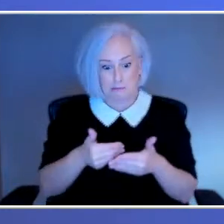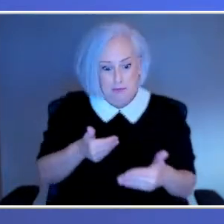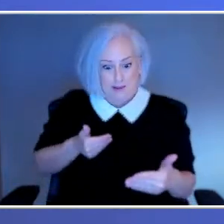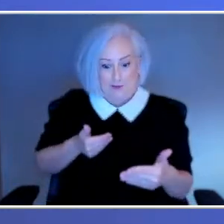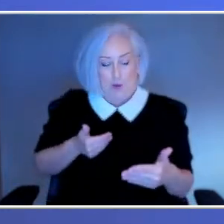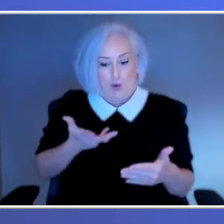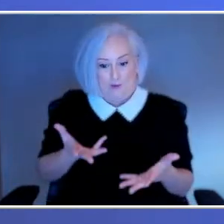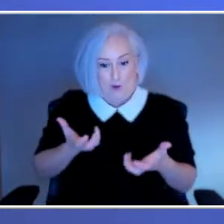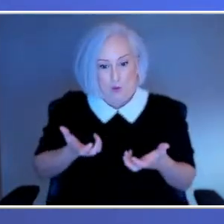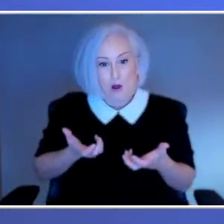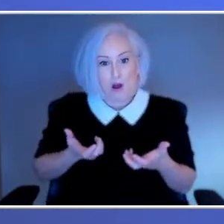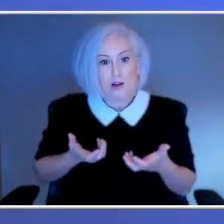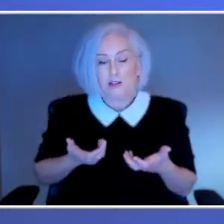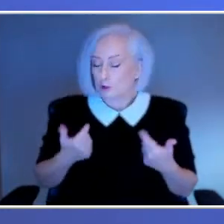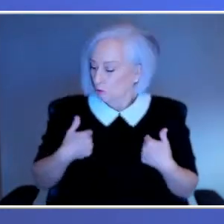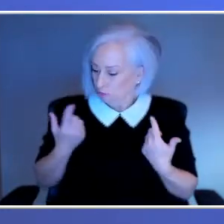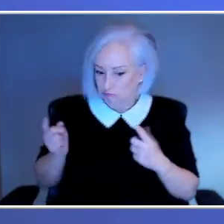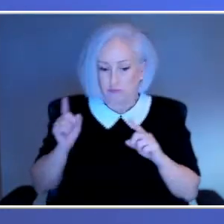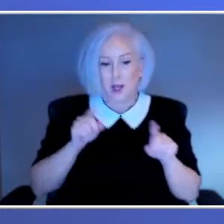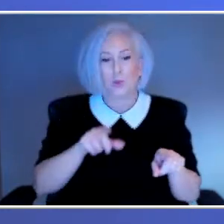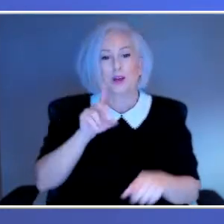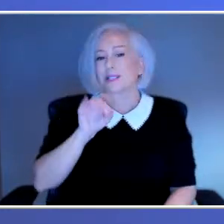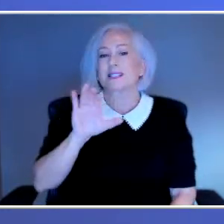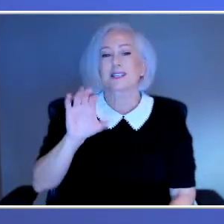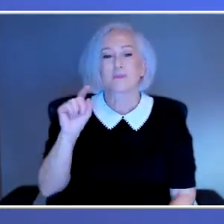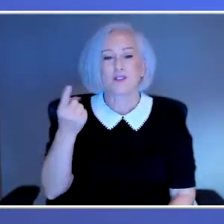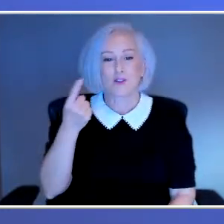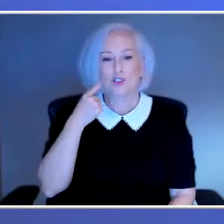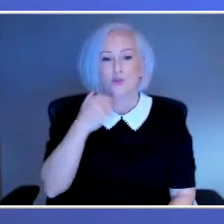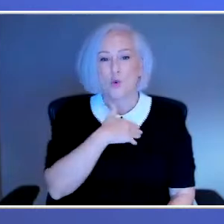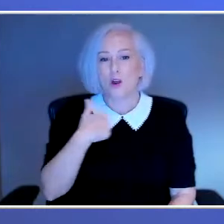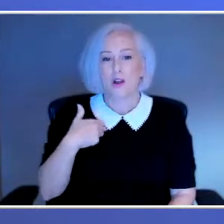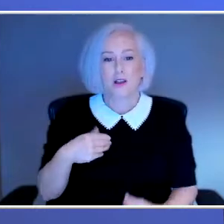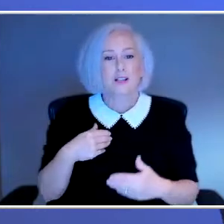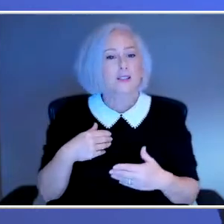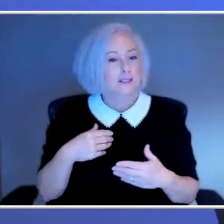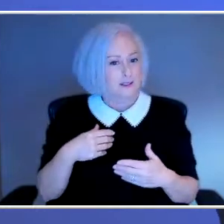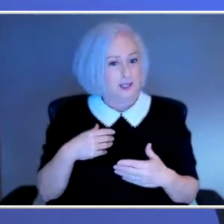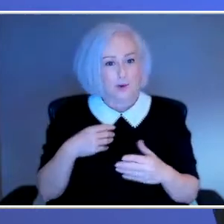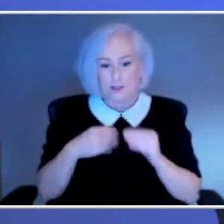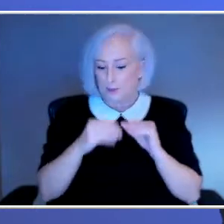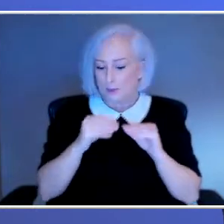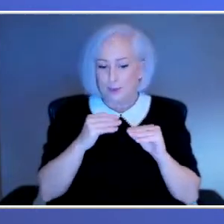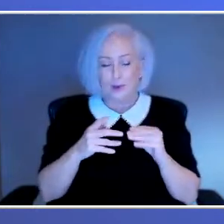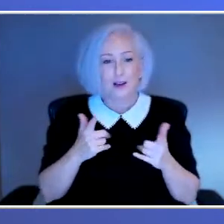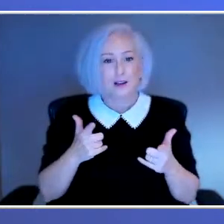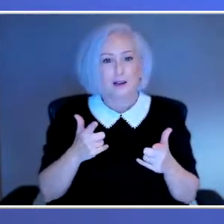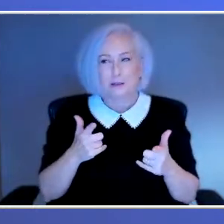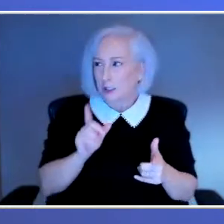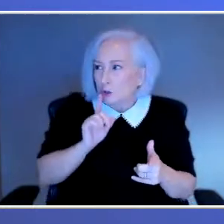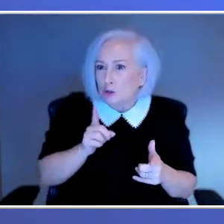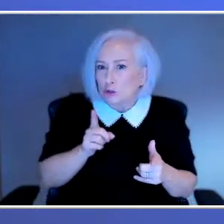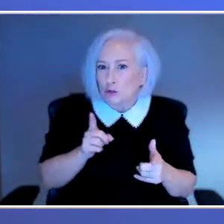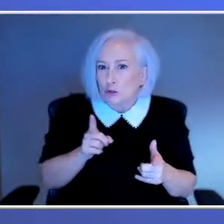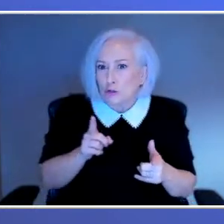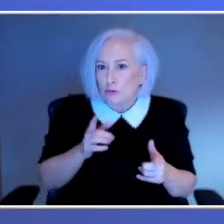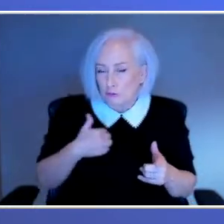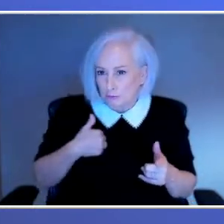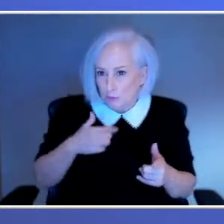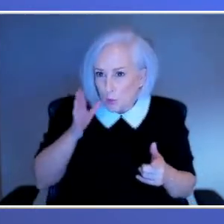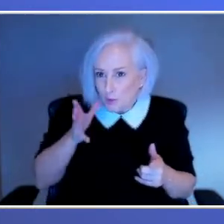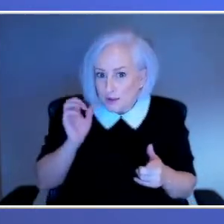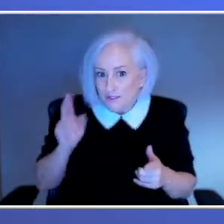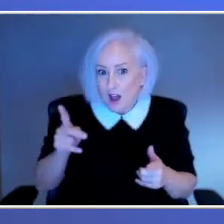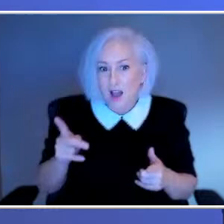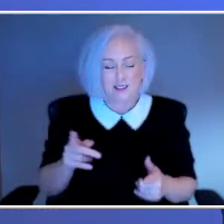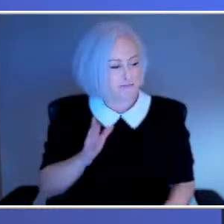December 1st for my reconstruction. Like, it was like back to back, it felt. But I was like, are you sure I'm gonna be okay, be healed? They